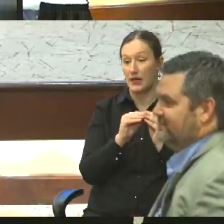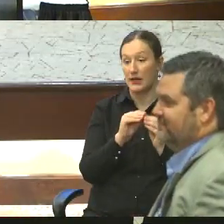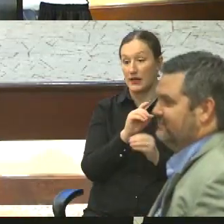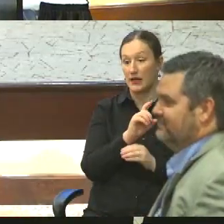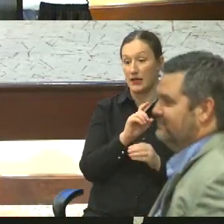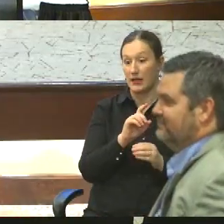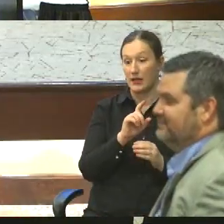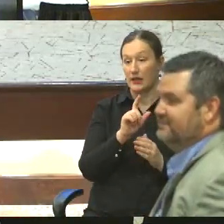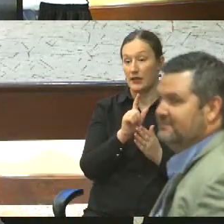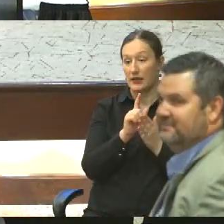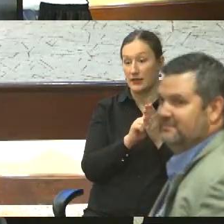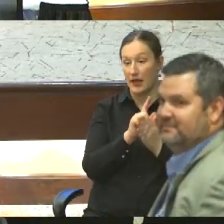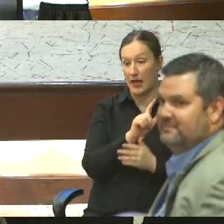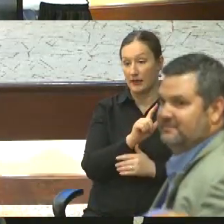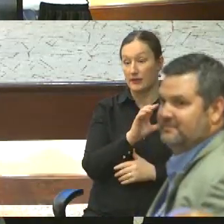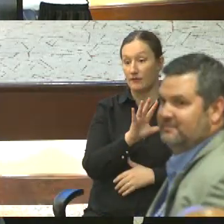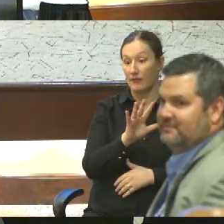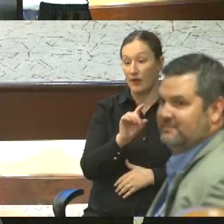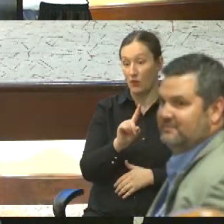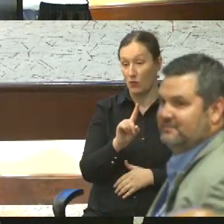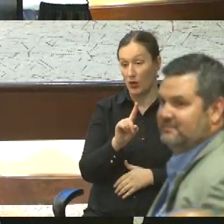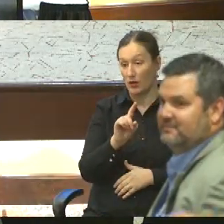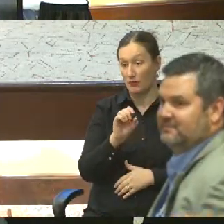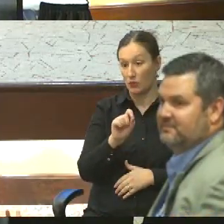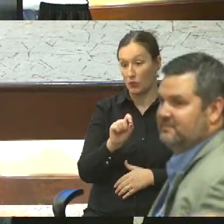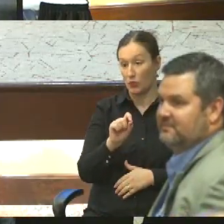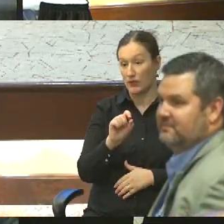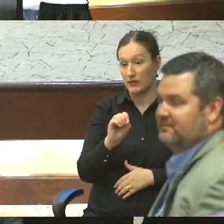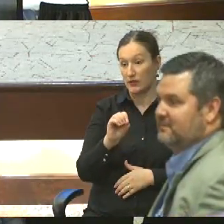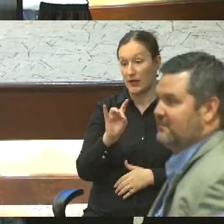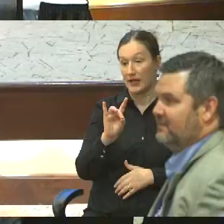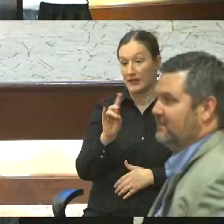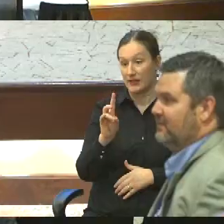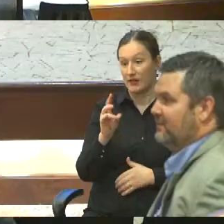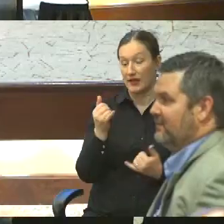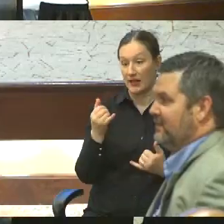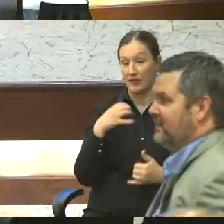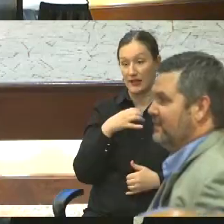551.087. The City Council is now in executive session.